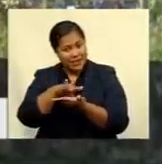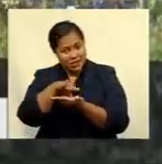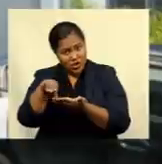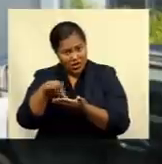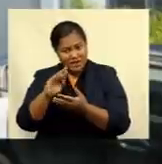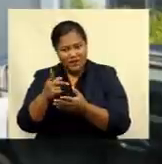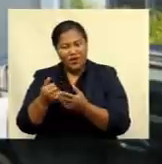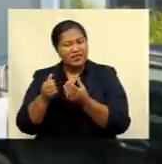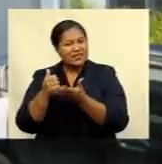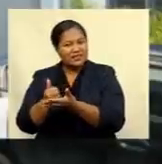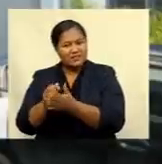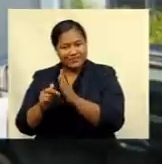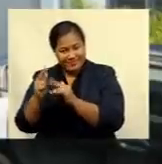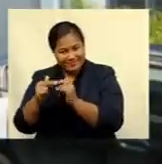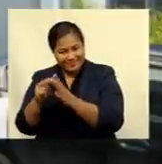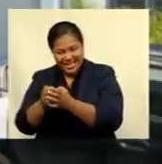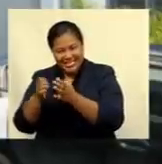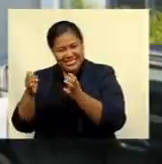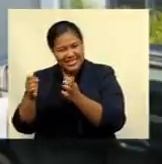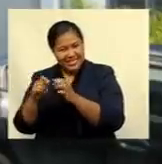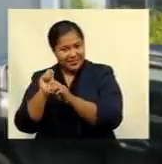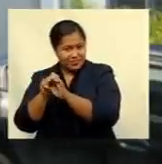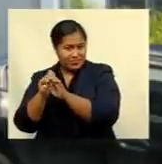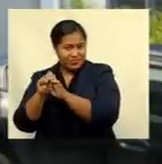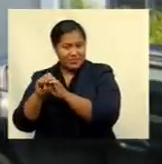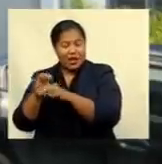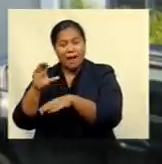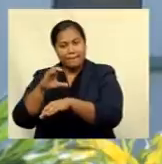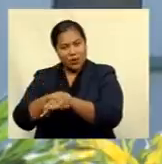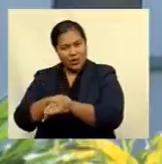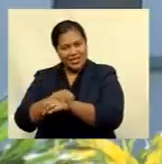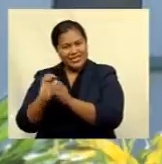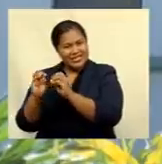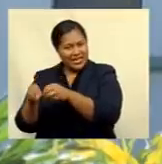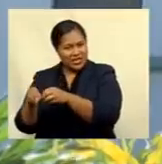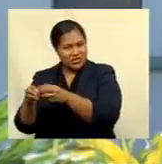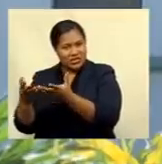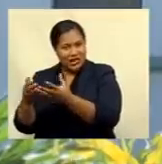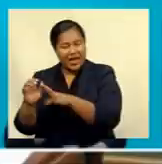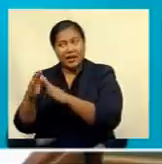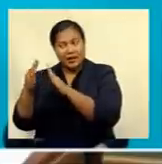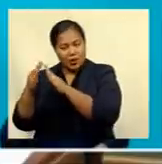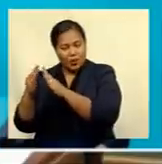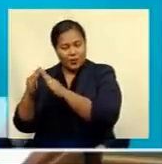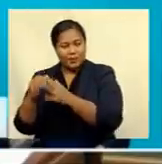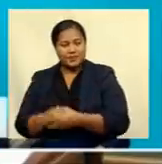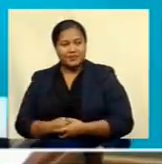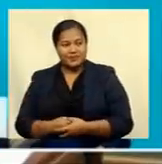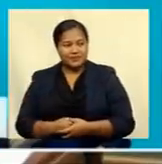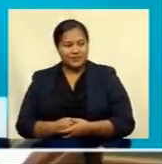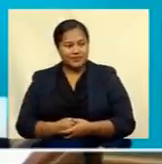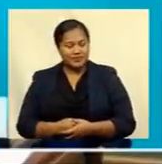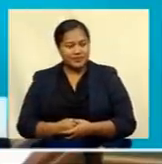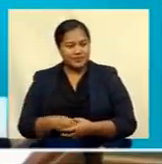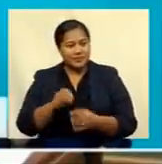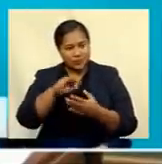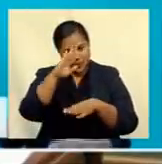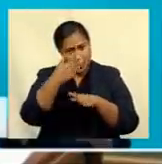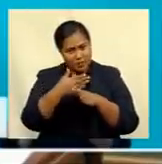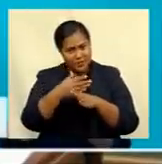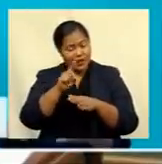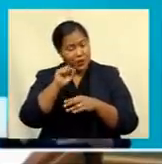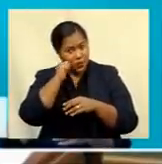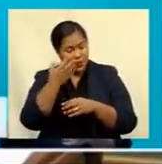in the renovation, extension and upgrade of police posts, stations and quarters. Hopefully, and we will be able to